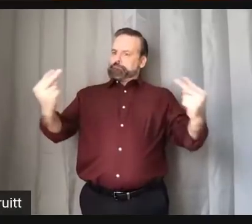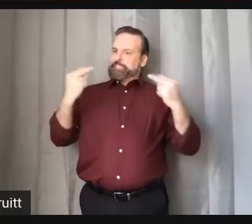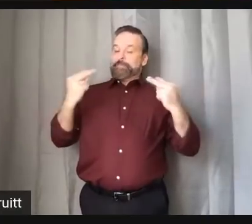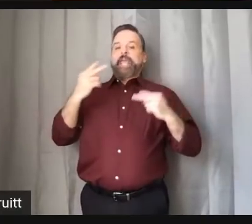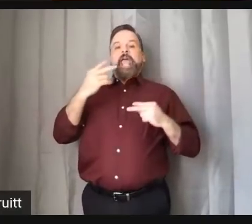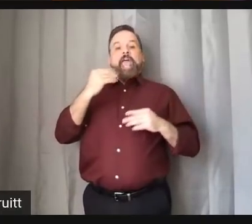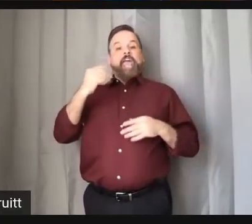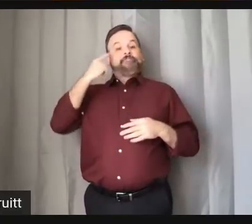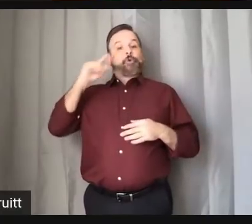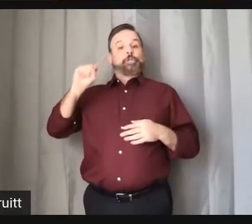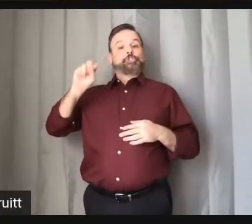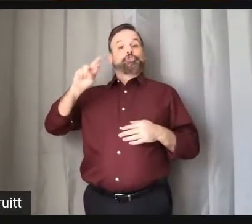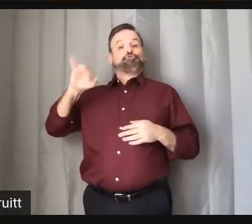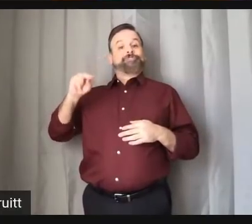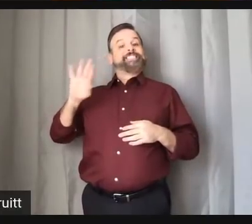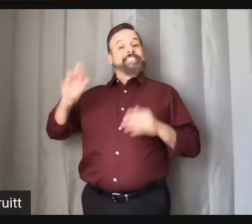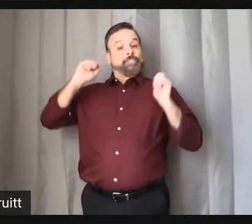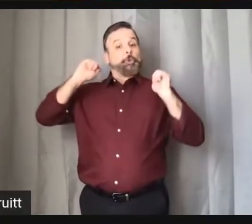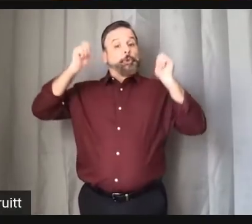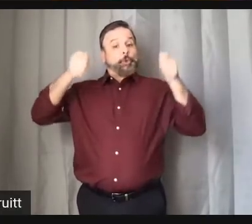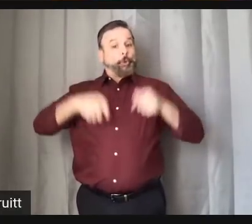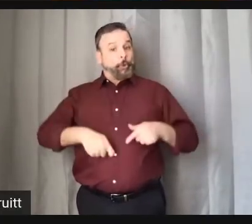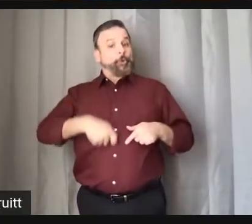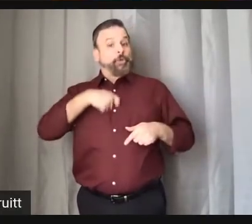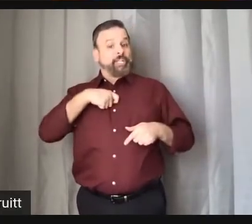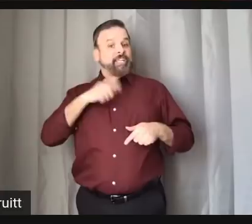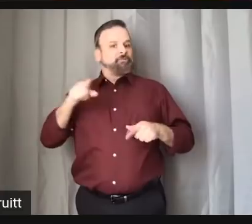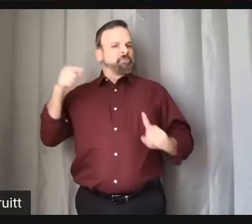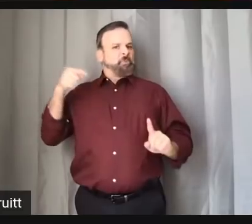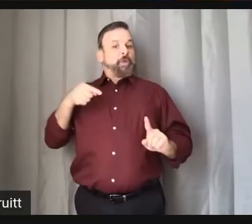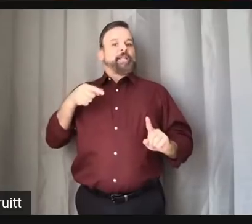hoodie. And then, you know, just writing about,